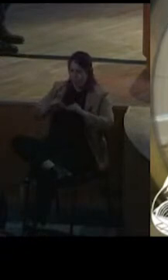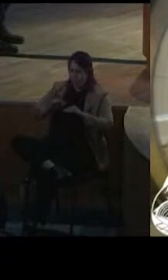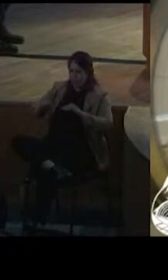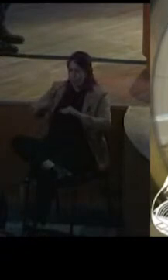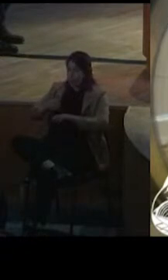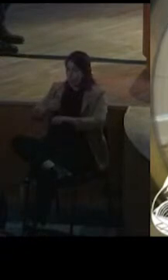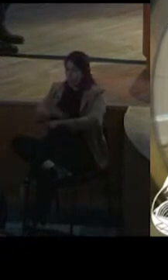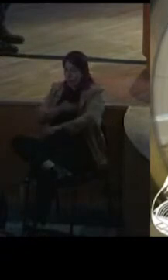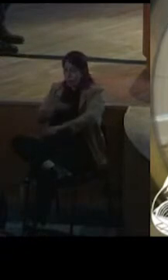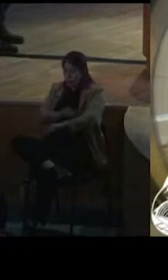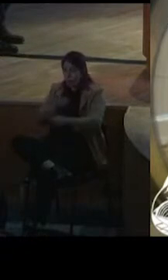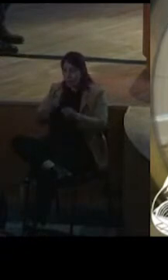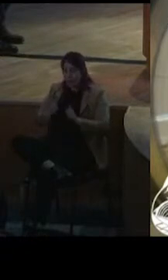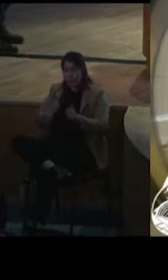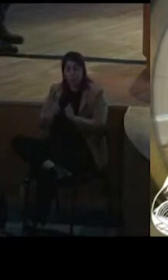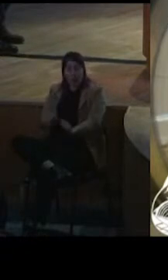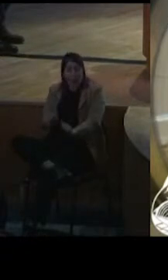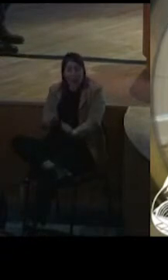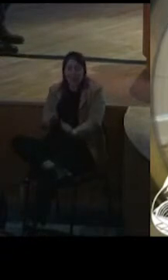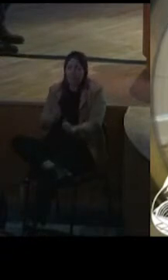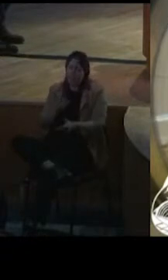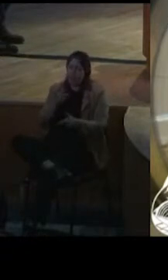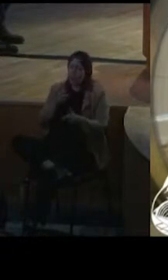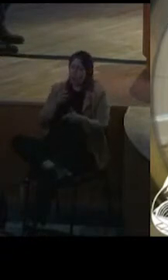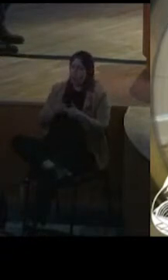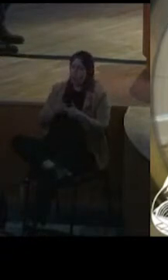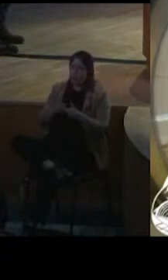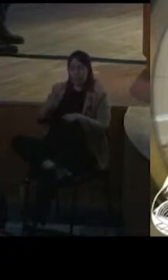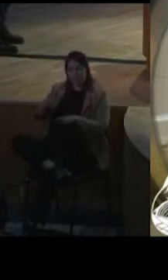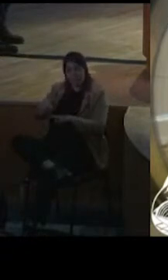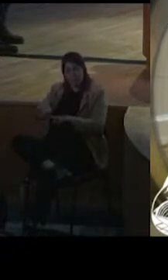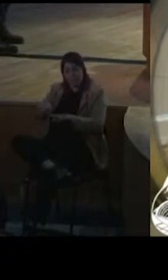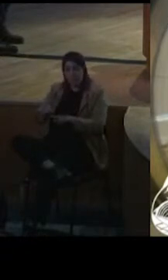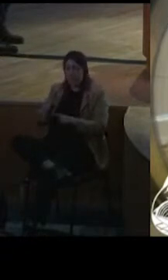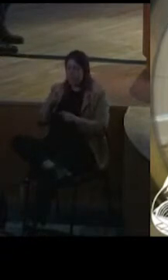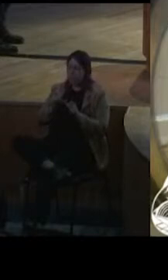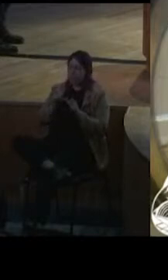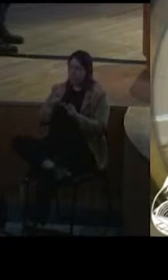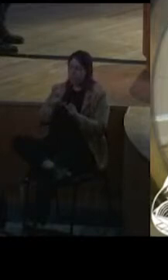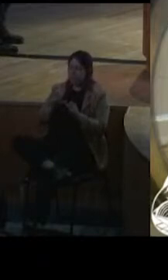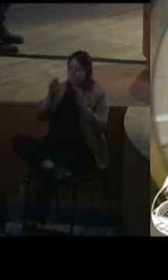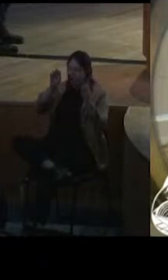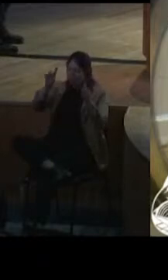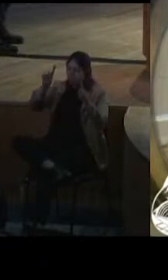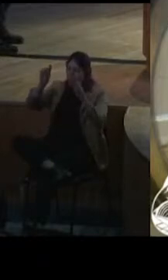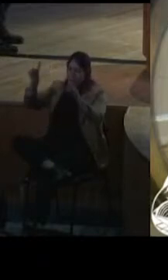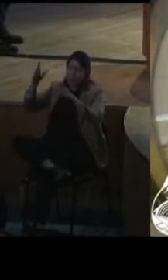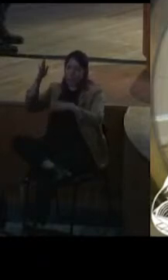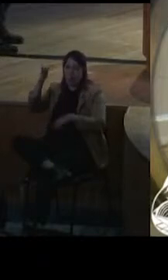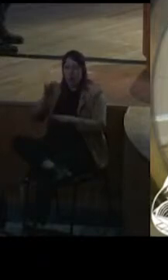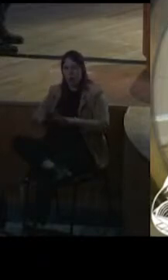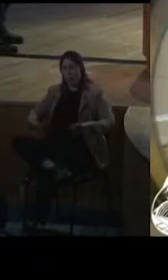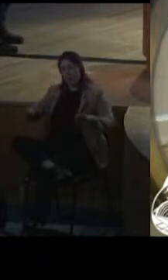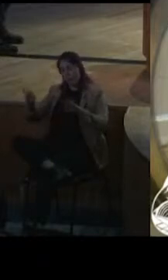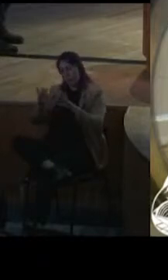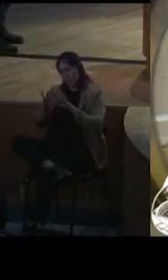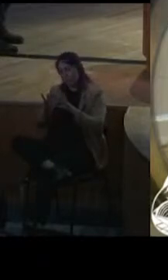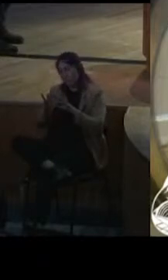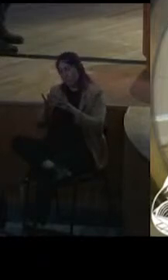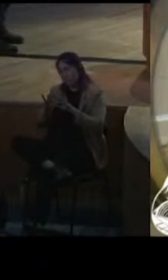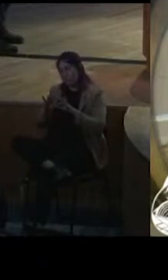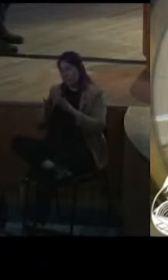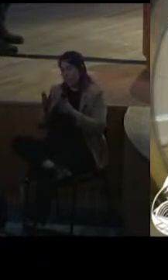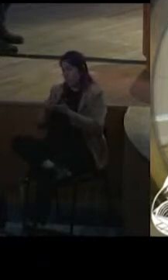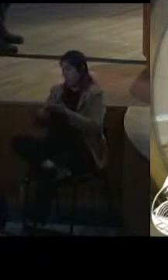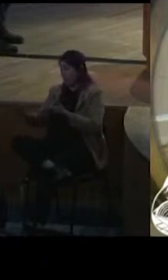effort is a long one, but it's necessary. And so the more that we continue to educate people about why it's important and why buying fish